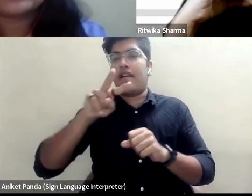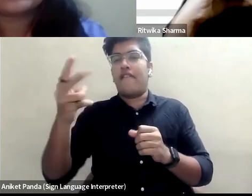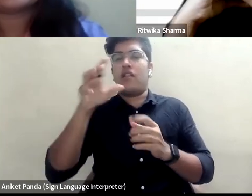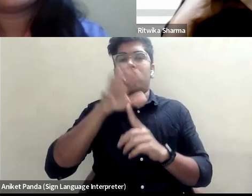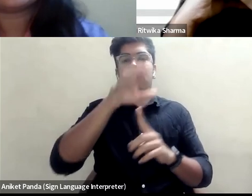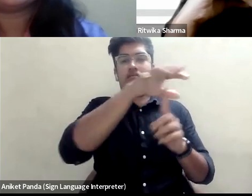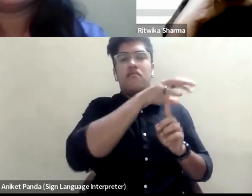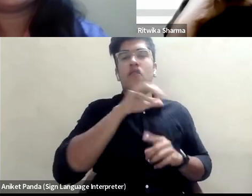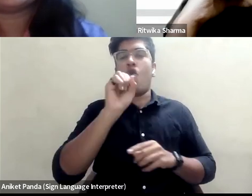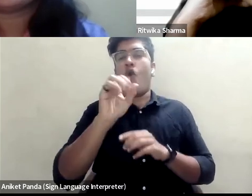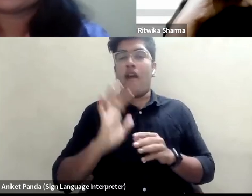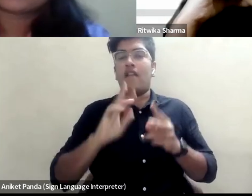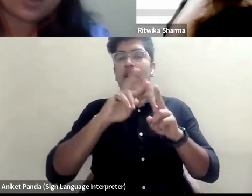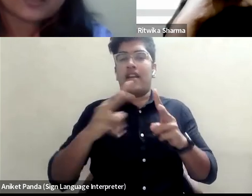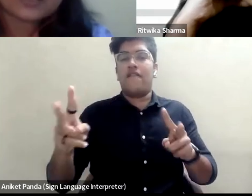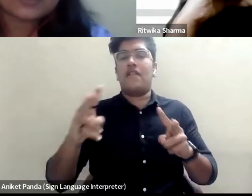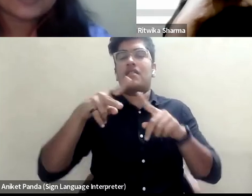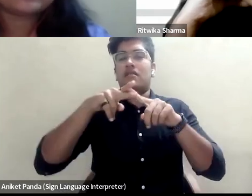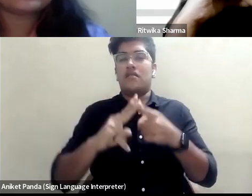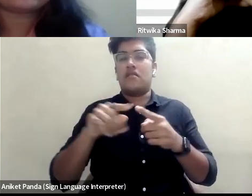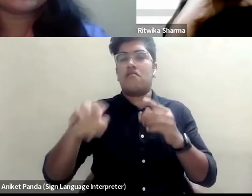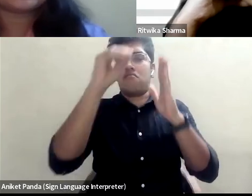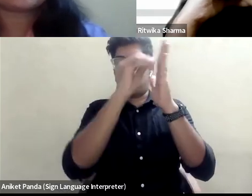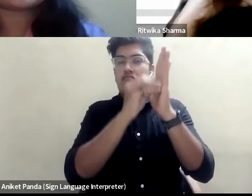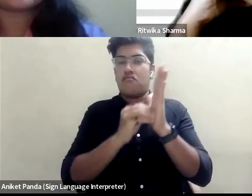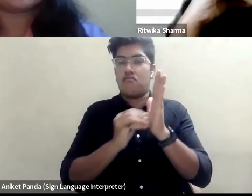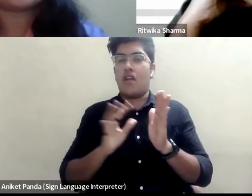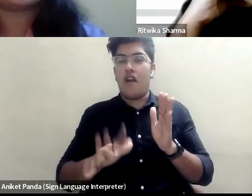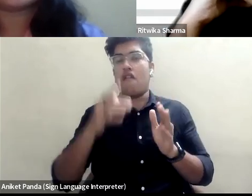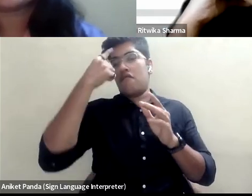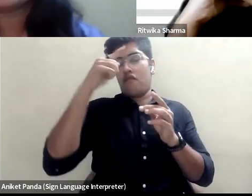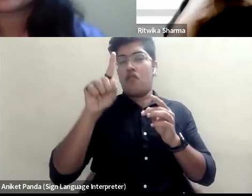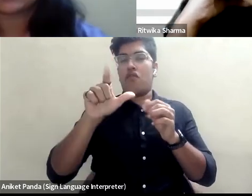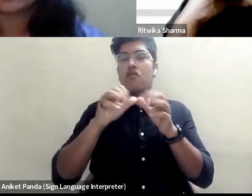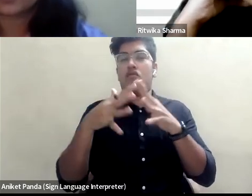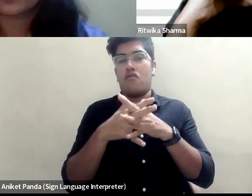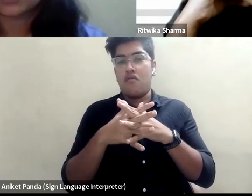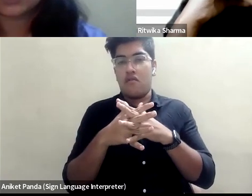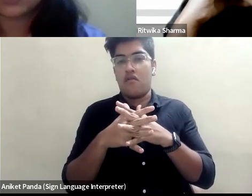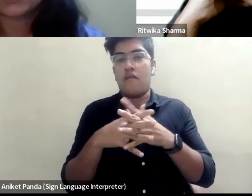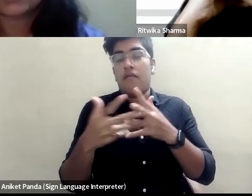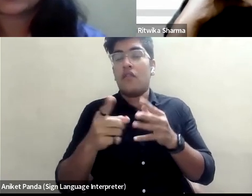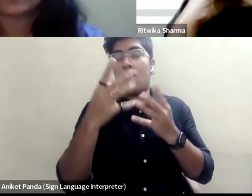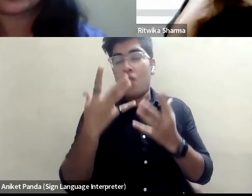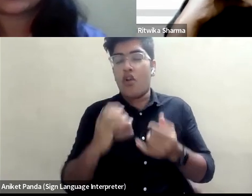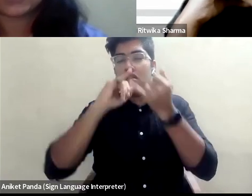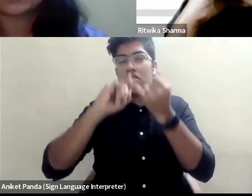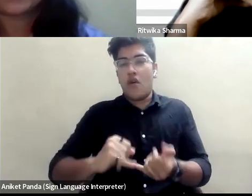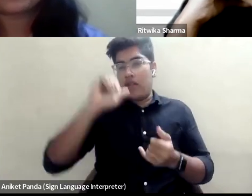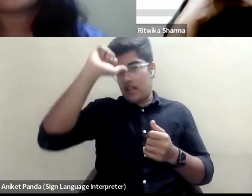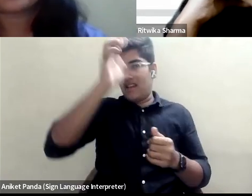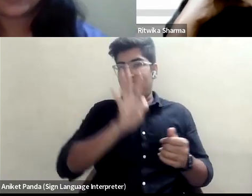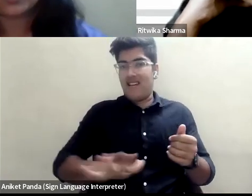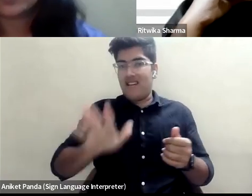out in implementing laws. And for me, it was important to include the southern part of the country in some way or the